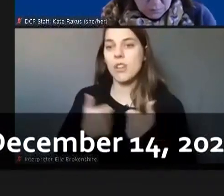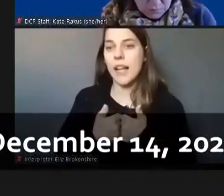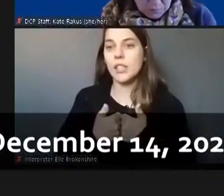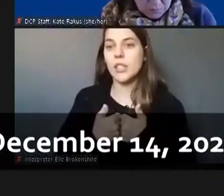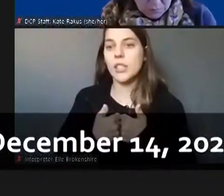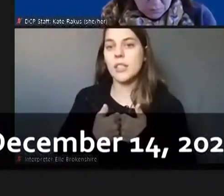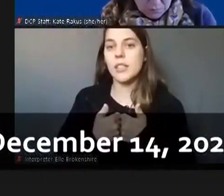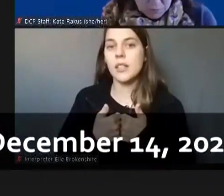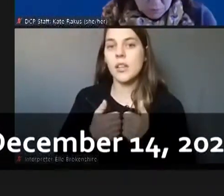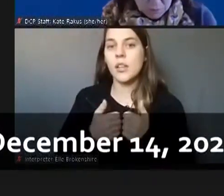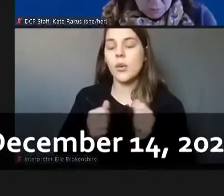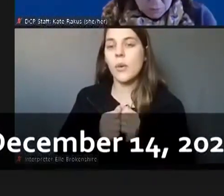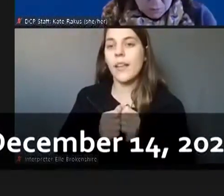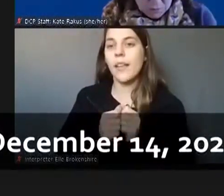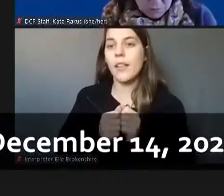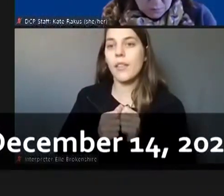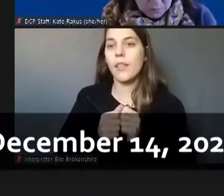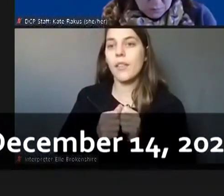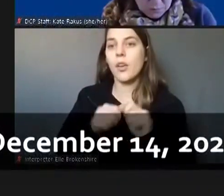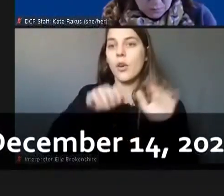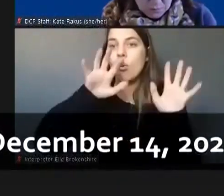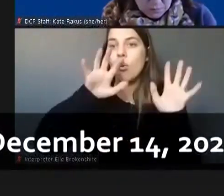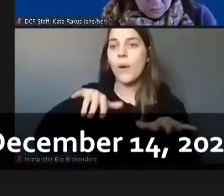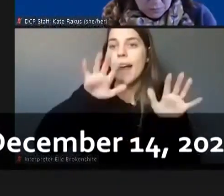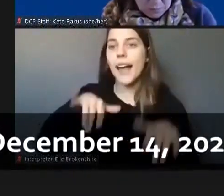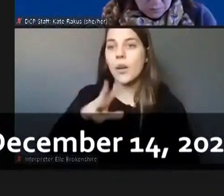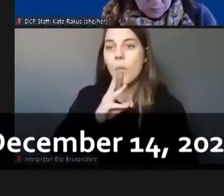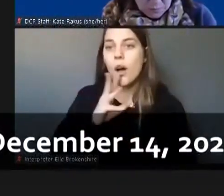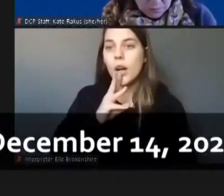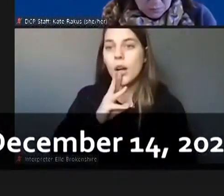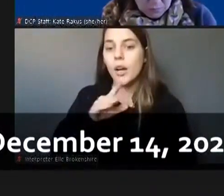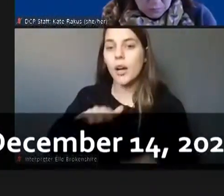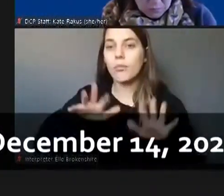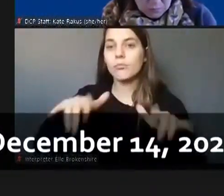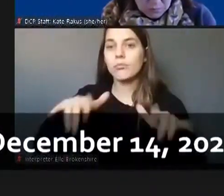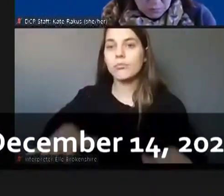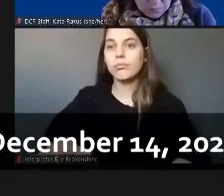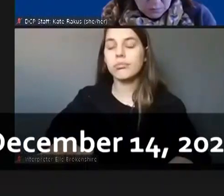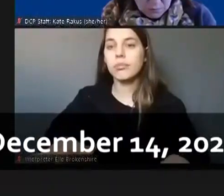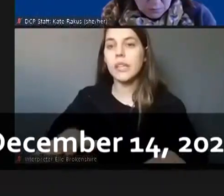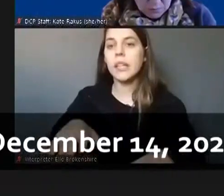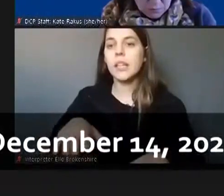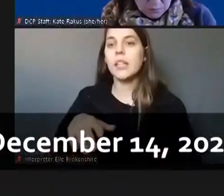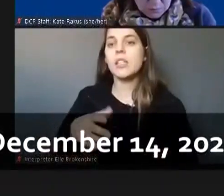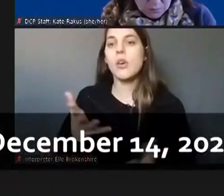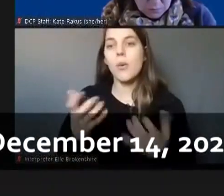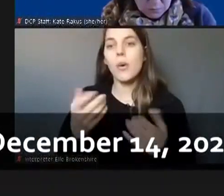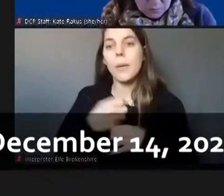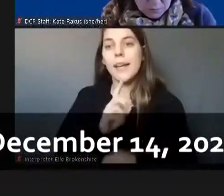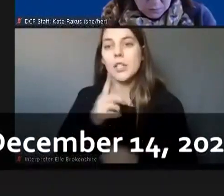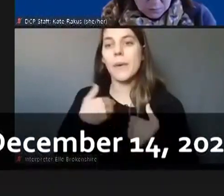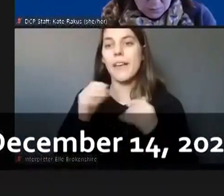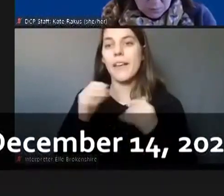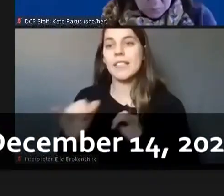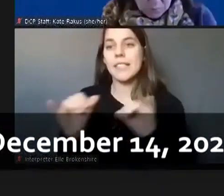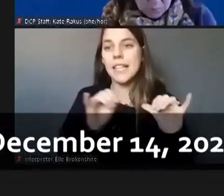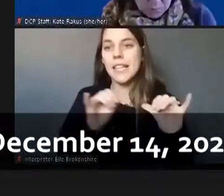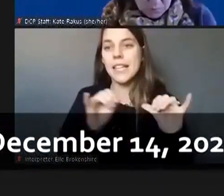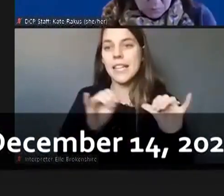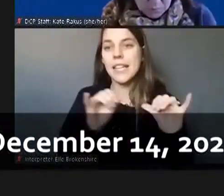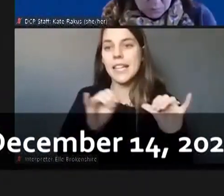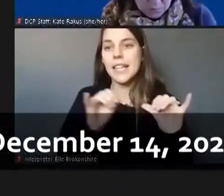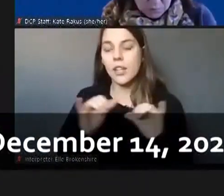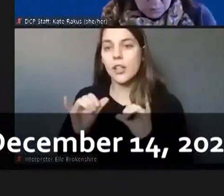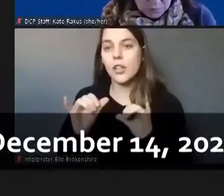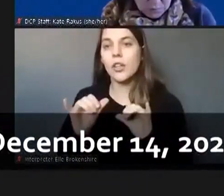stormwater runoff. And so we're making sure that there's a standard addressing the stormwater